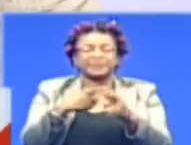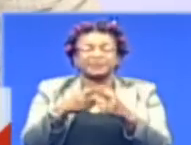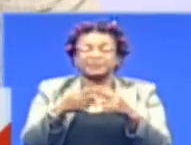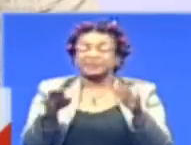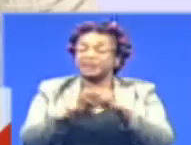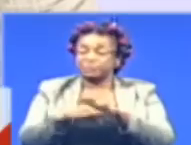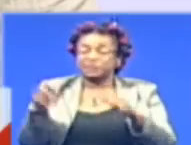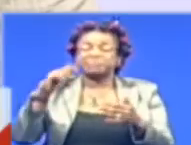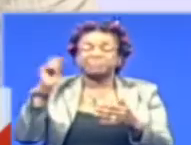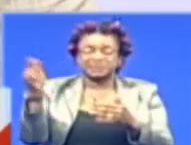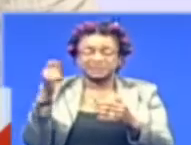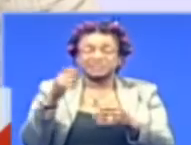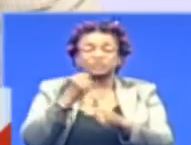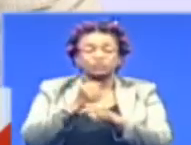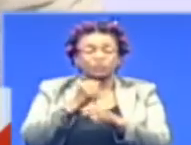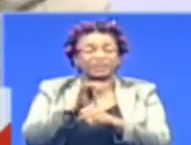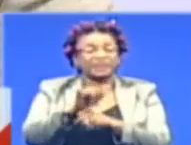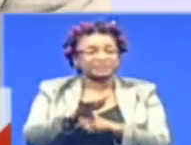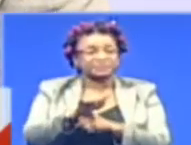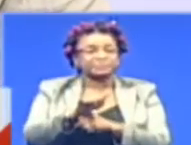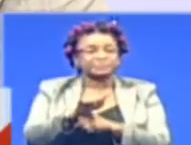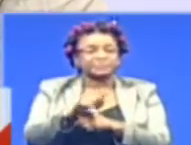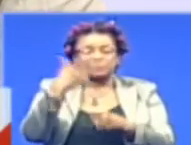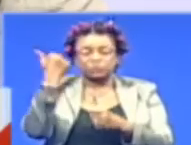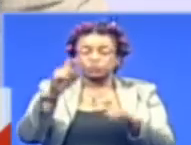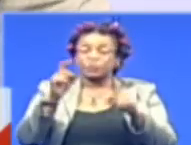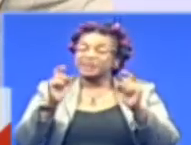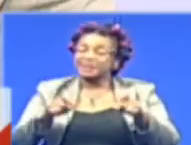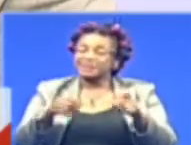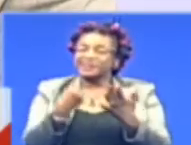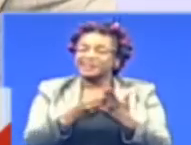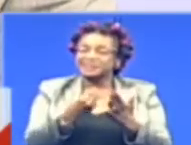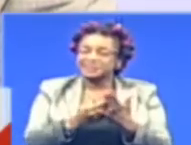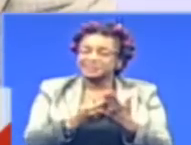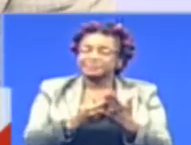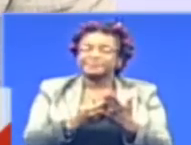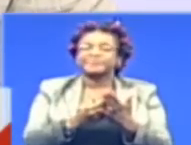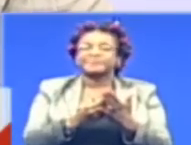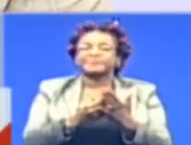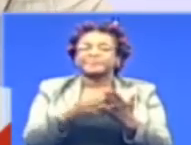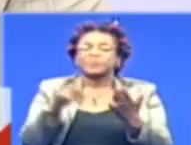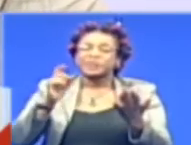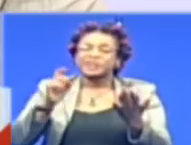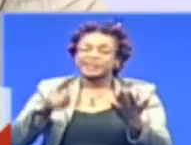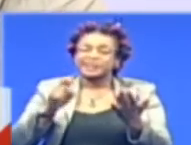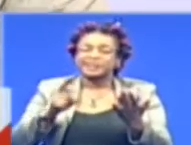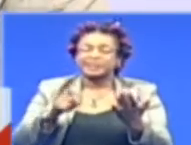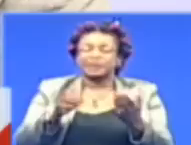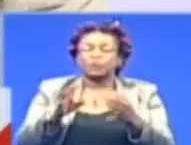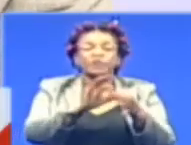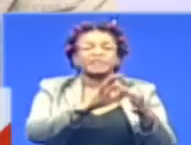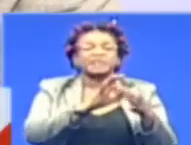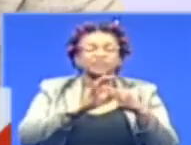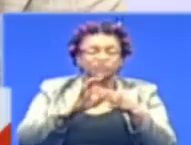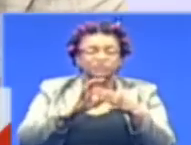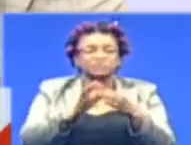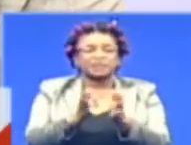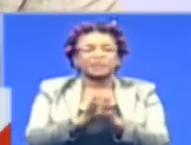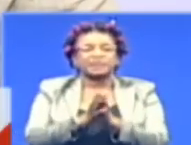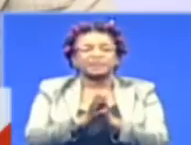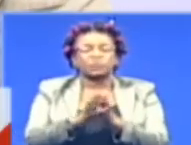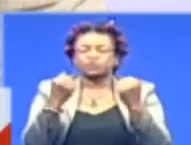President William Samoei Arap Ruto. Because we need finances, we need proper coordination, and we